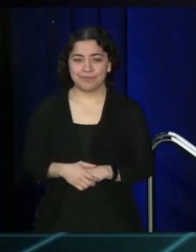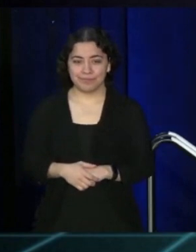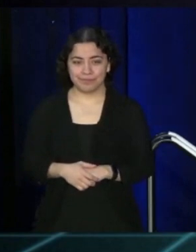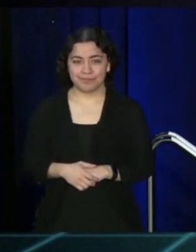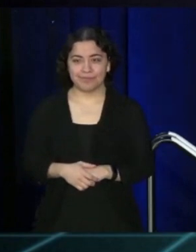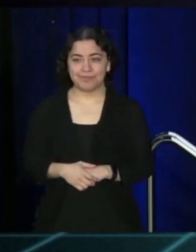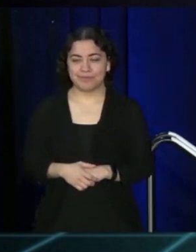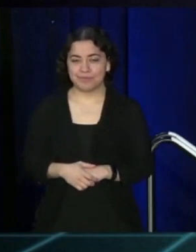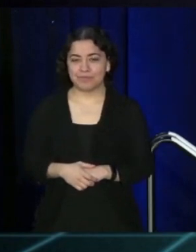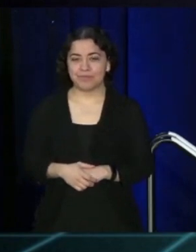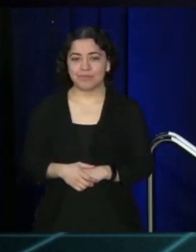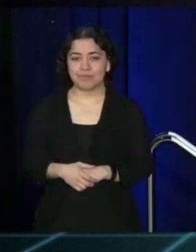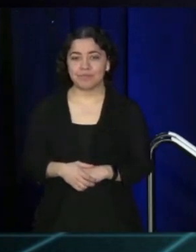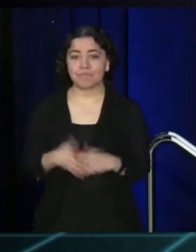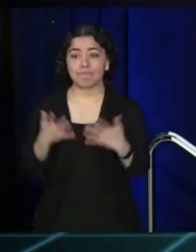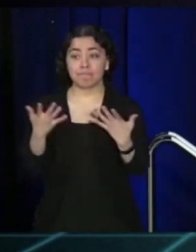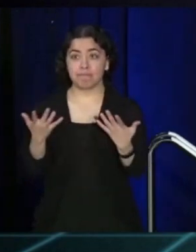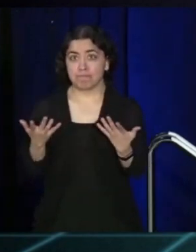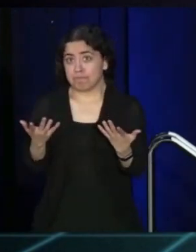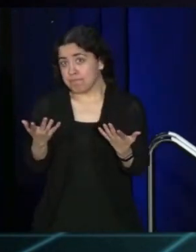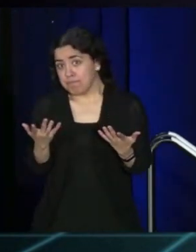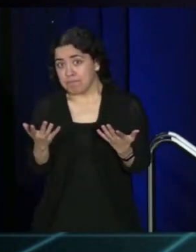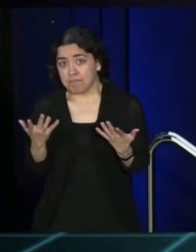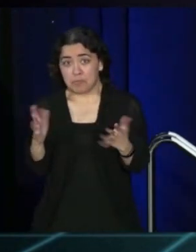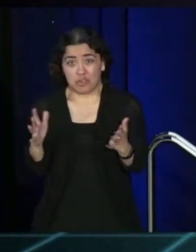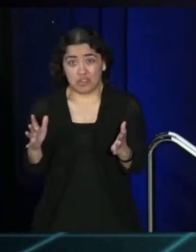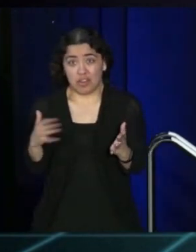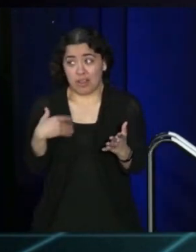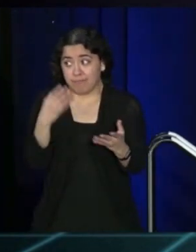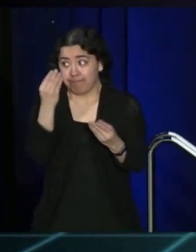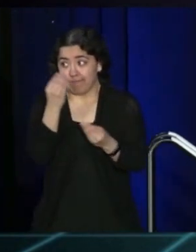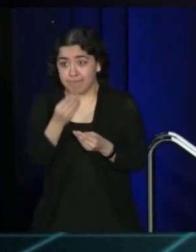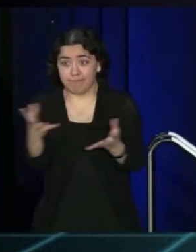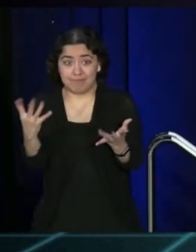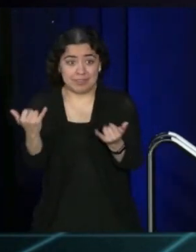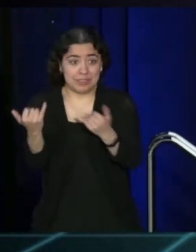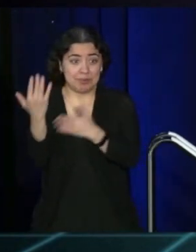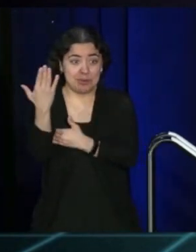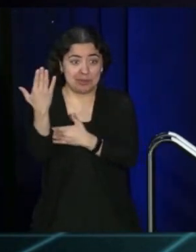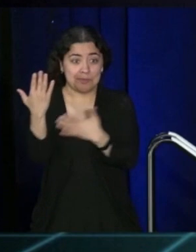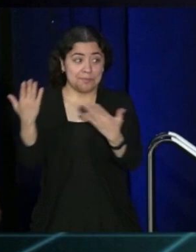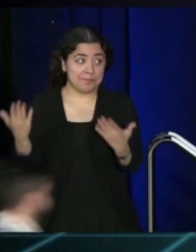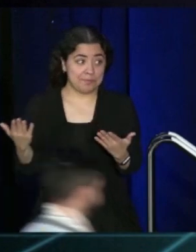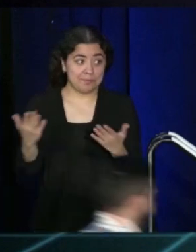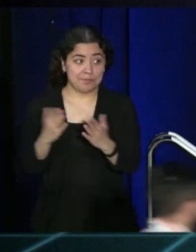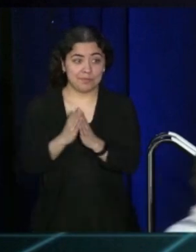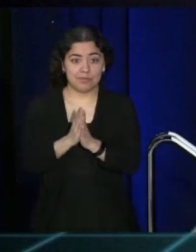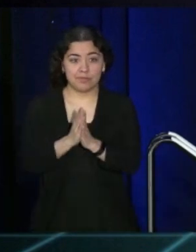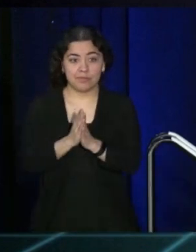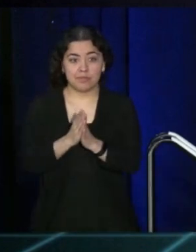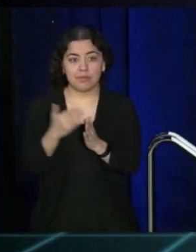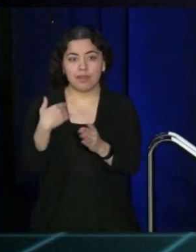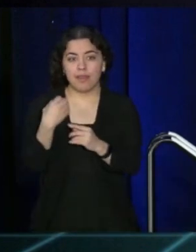And that's really all I have for you this morning. So I do have a